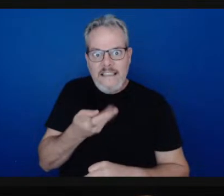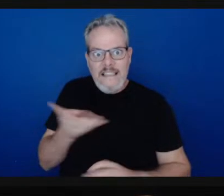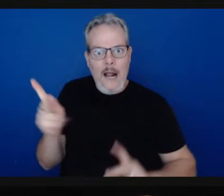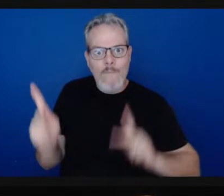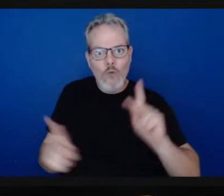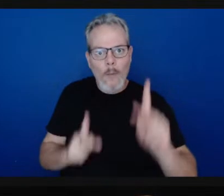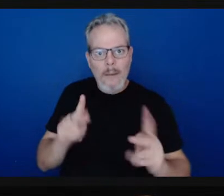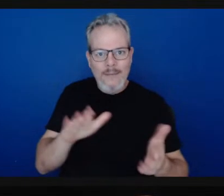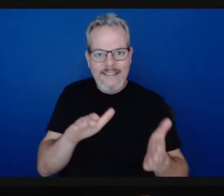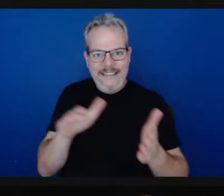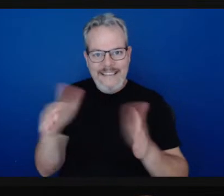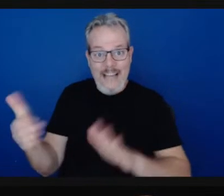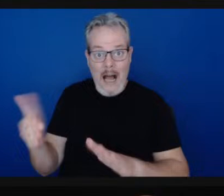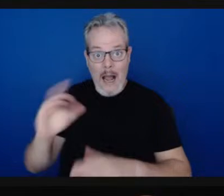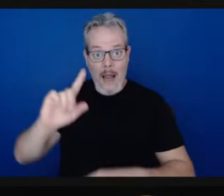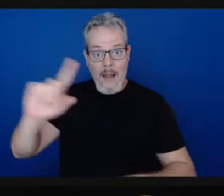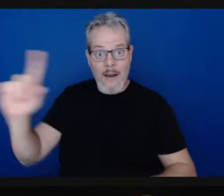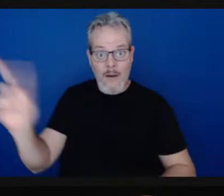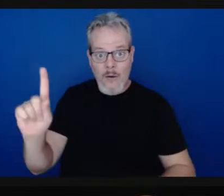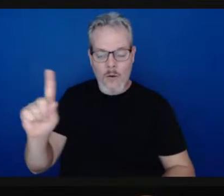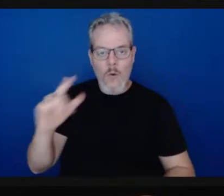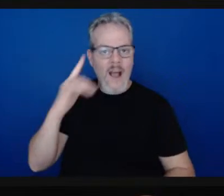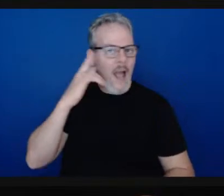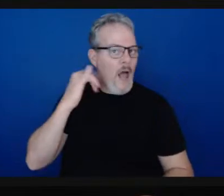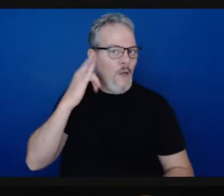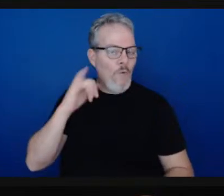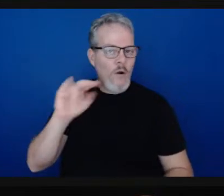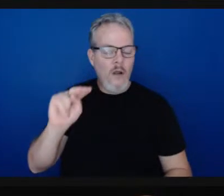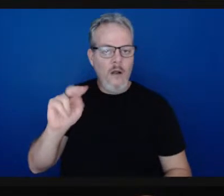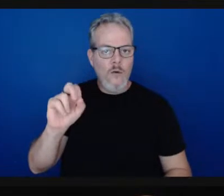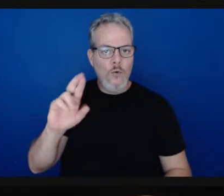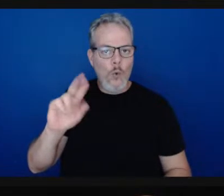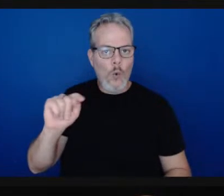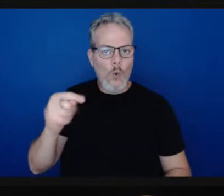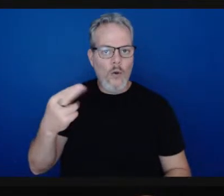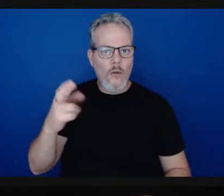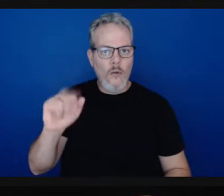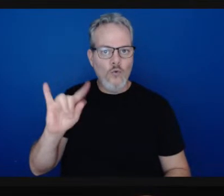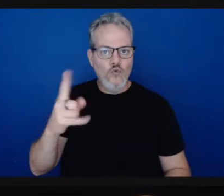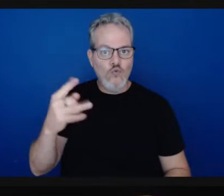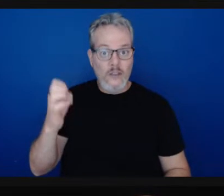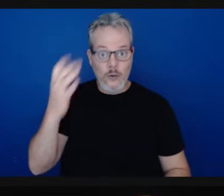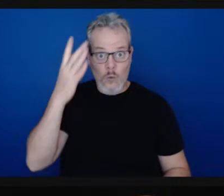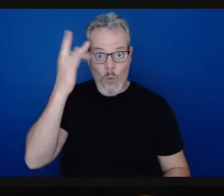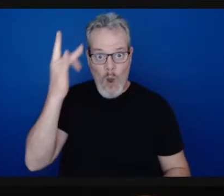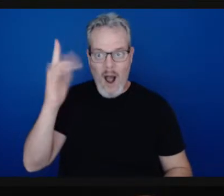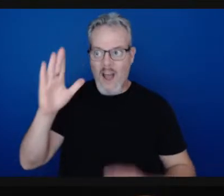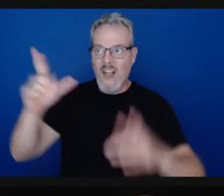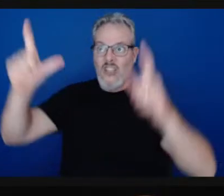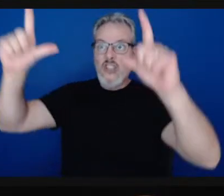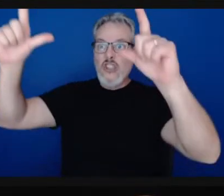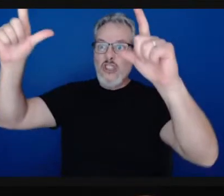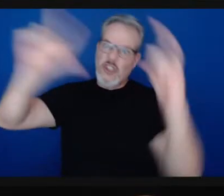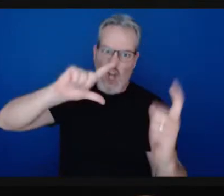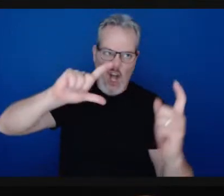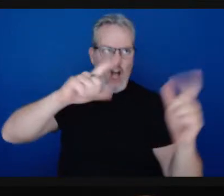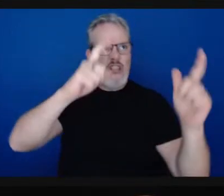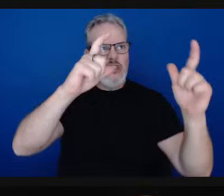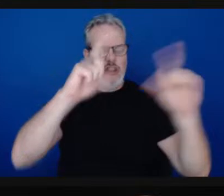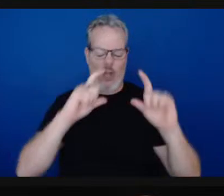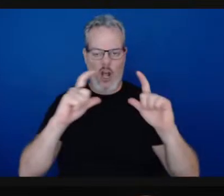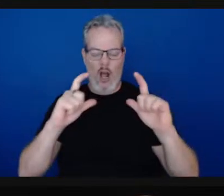1994 Northridge earthquake in California because of unsecured items such as toppling bookcases. They did a study